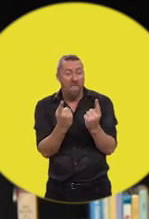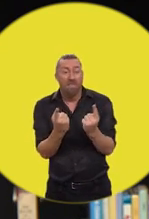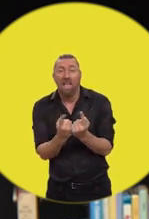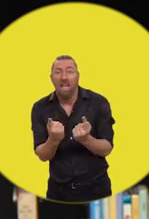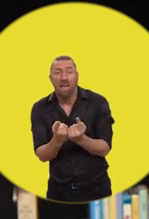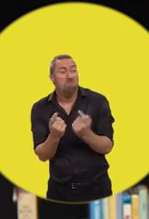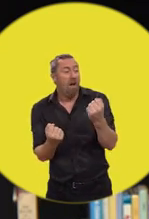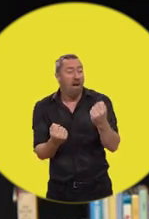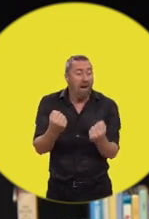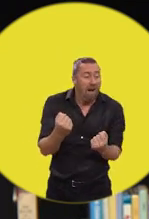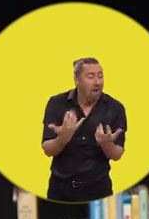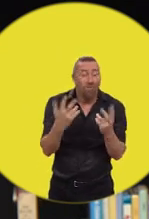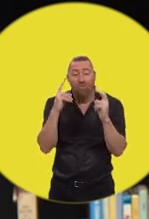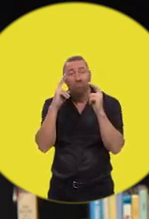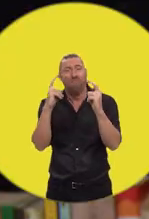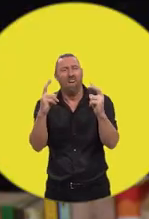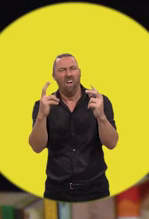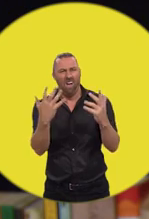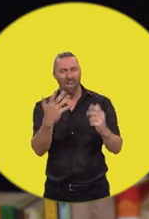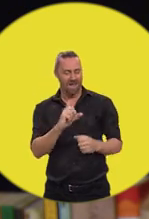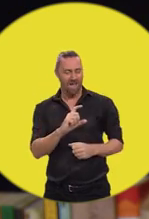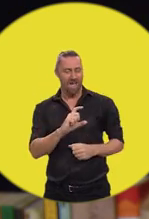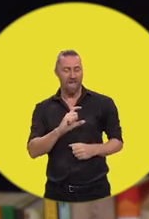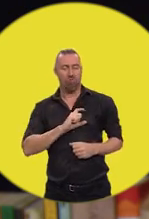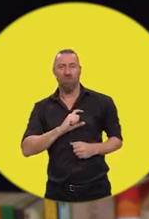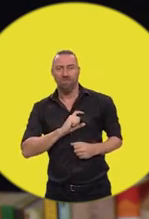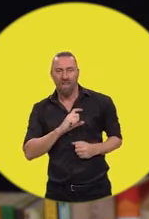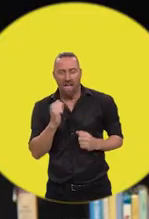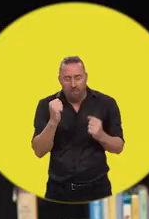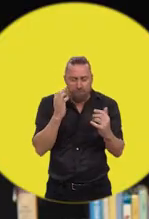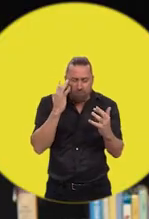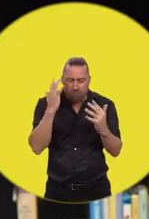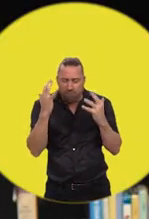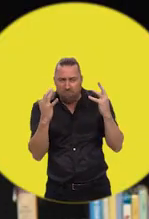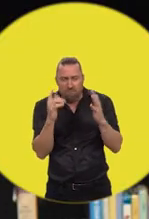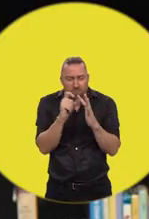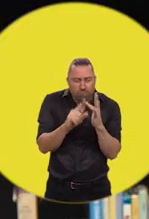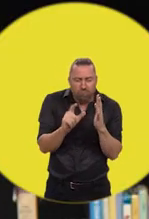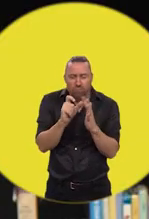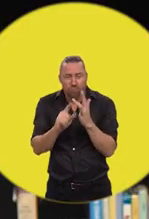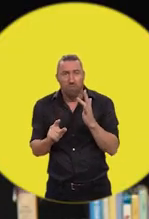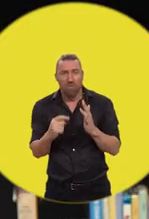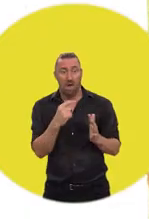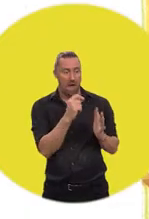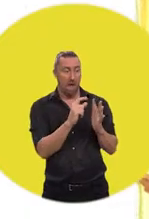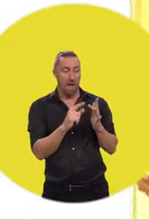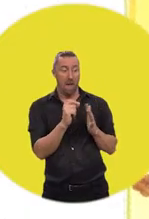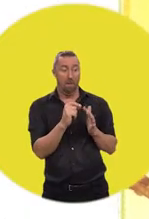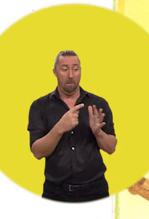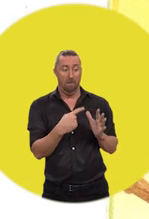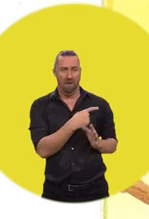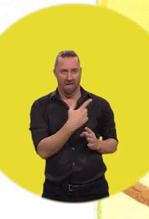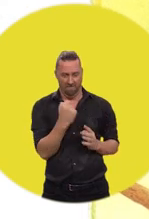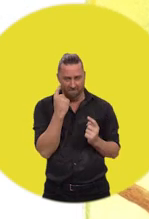cars and trains. Characters can think things as well. Pippa thought she wanted to